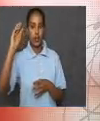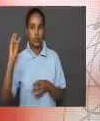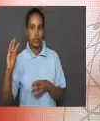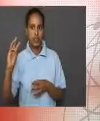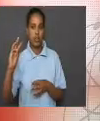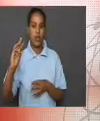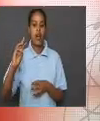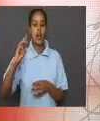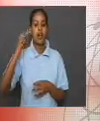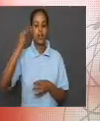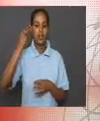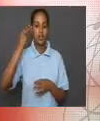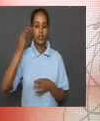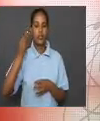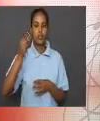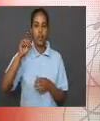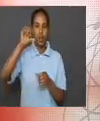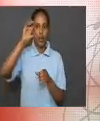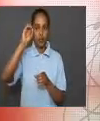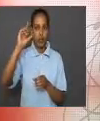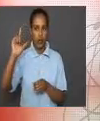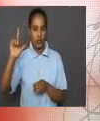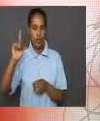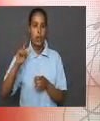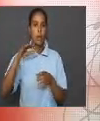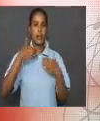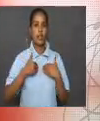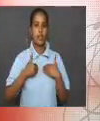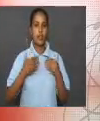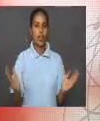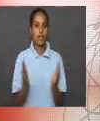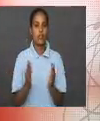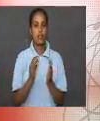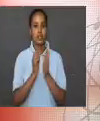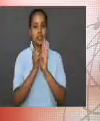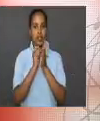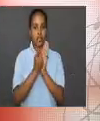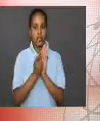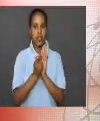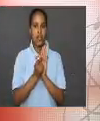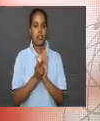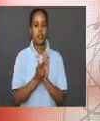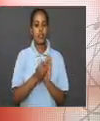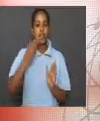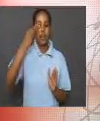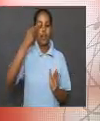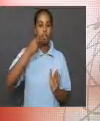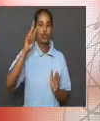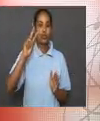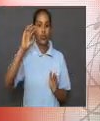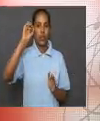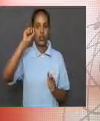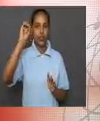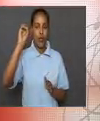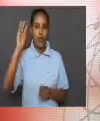an alcohol in the presence of a catalyst such as sulfuric acid.